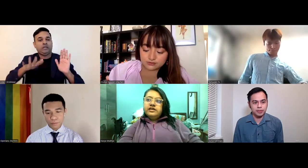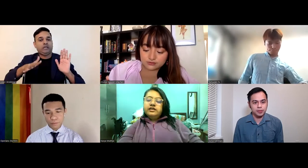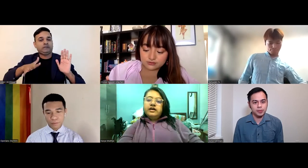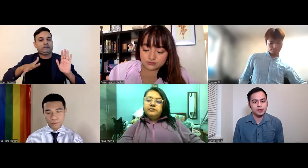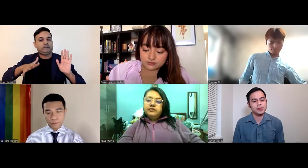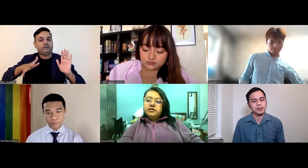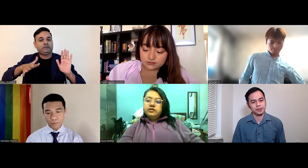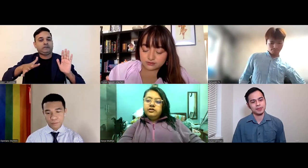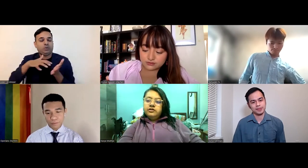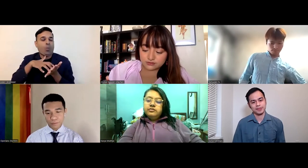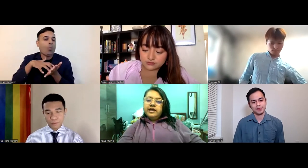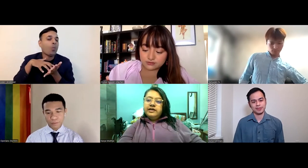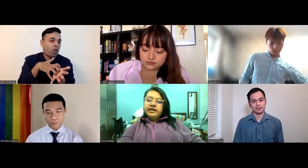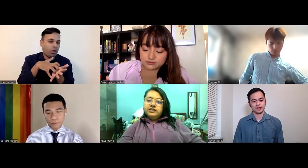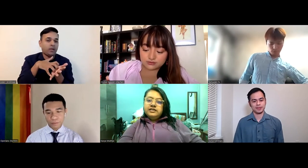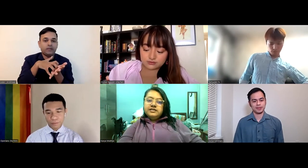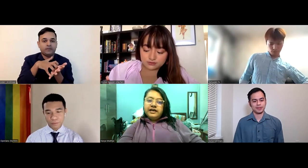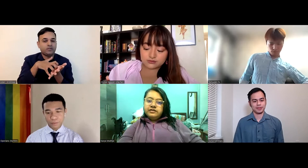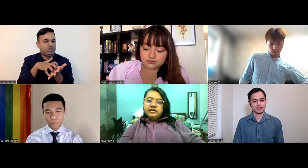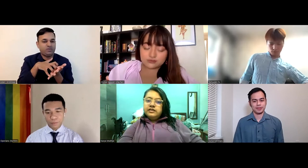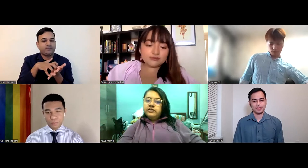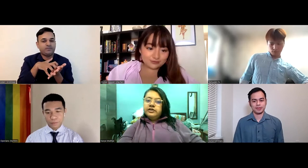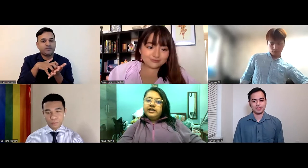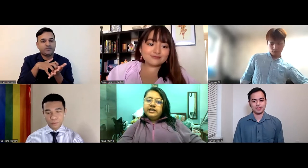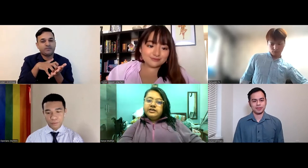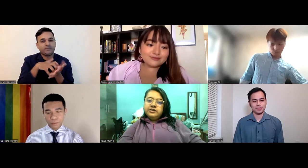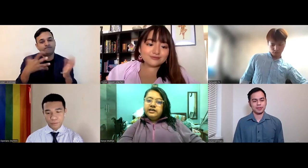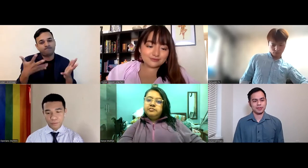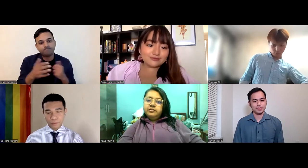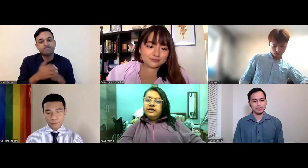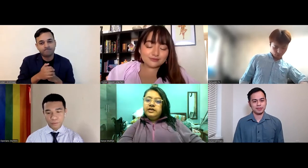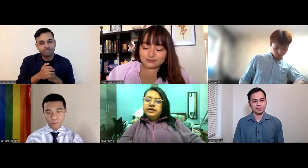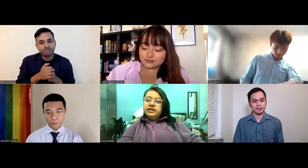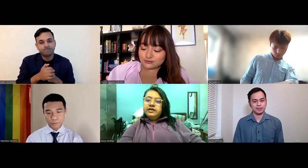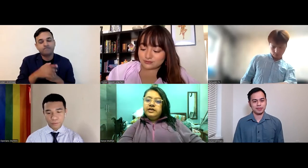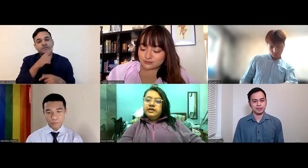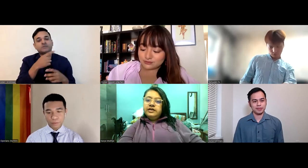that, you know, education is everything. If you're educated, you're empowered.